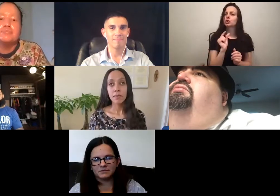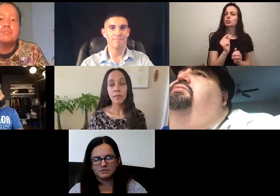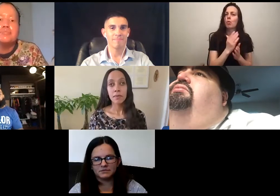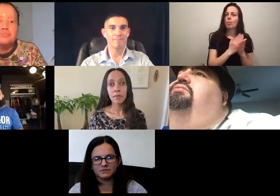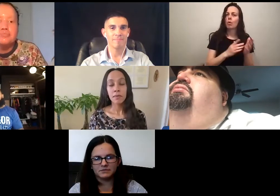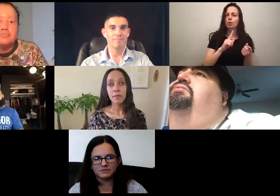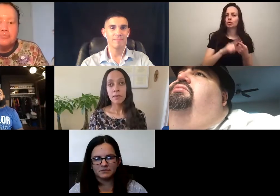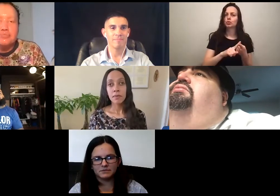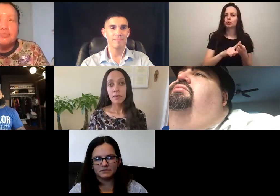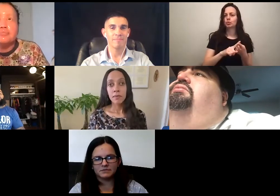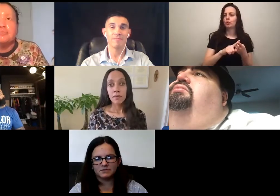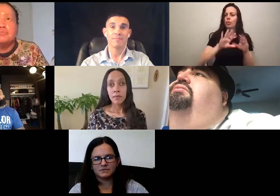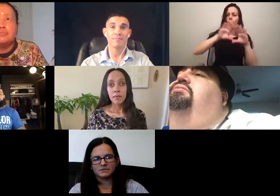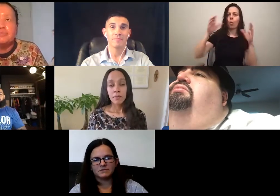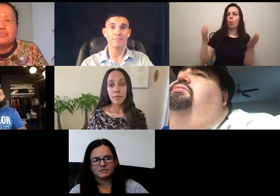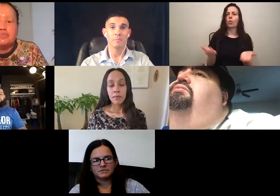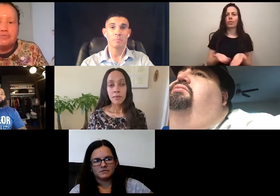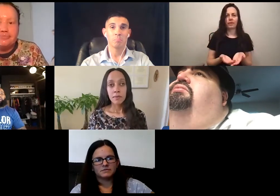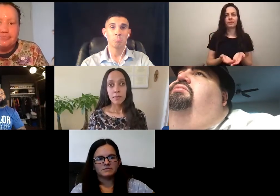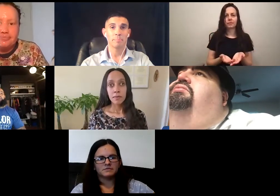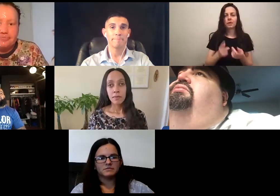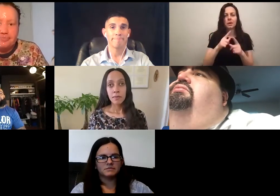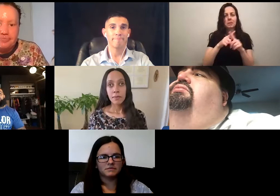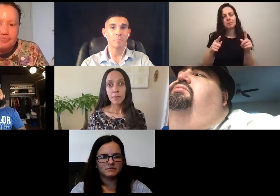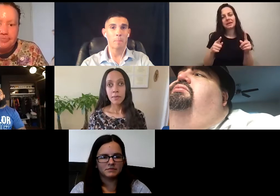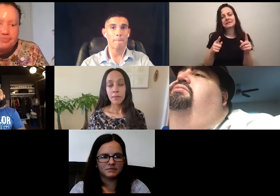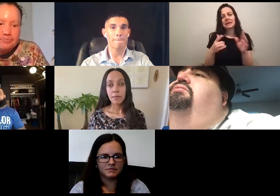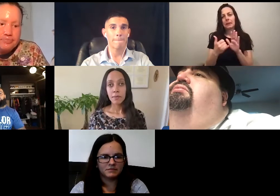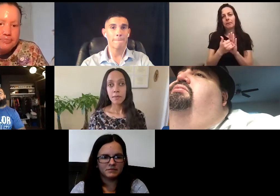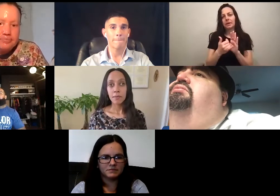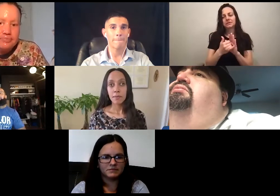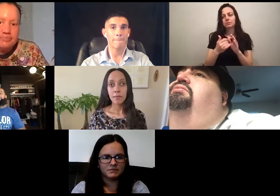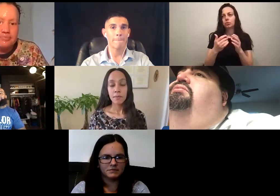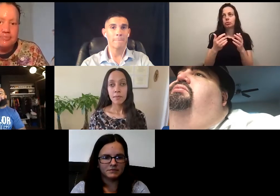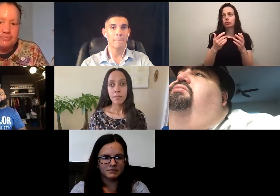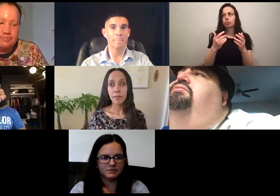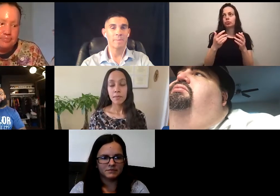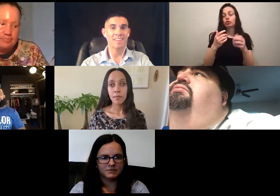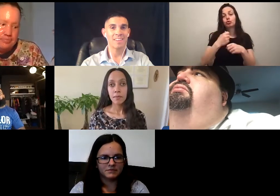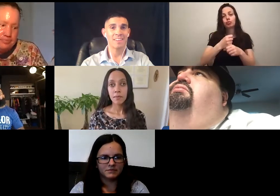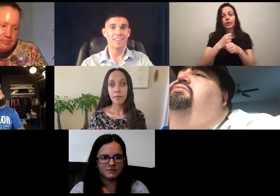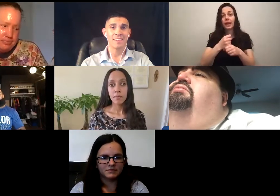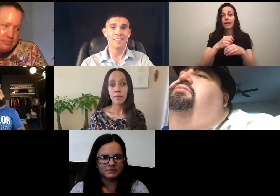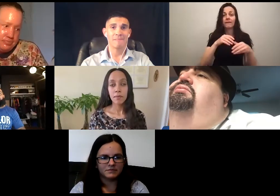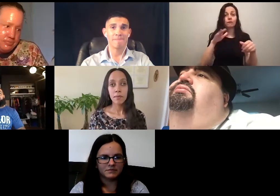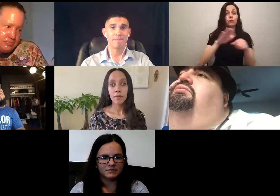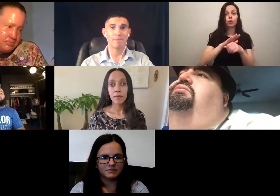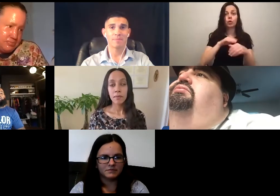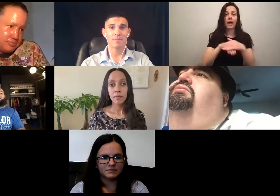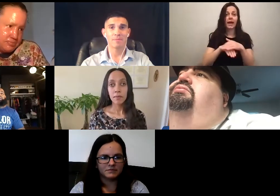fix, but there's no way that you can create a accessible anything and think that